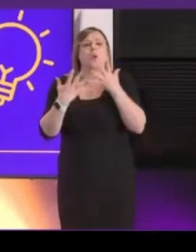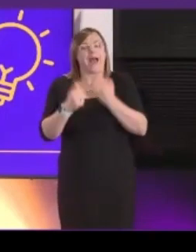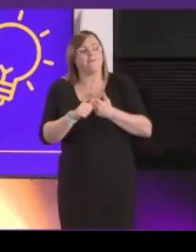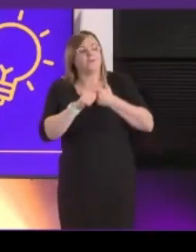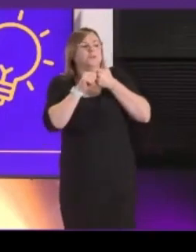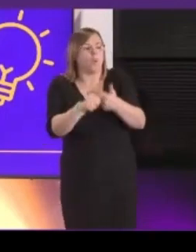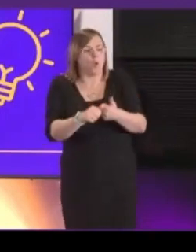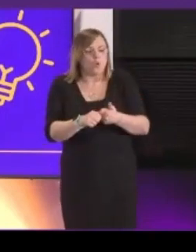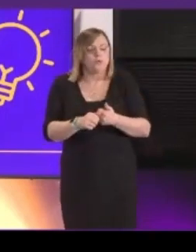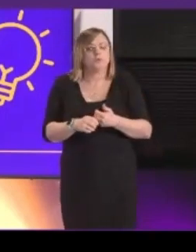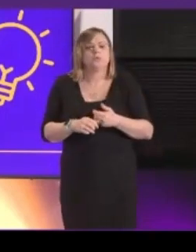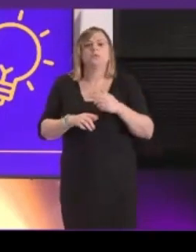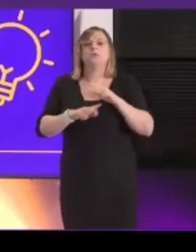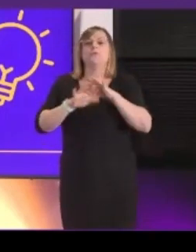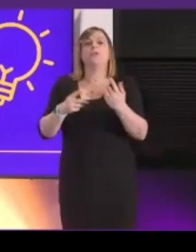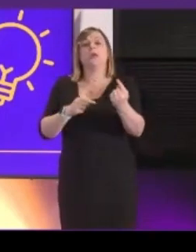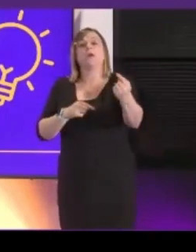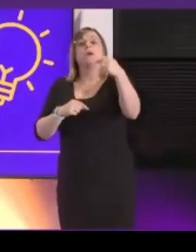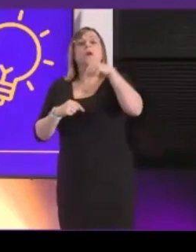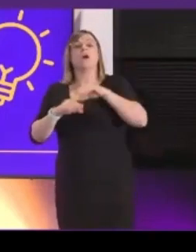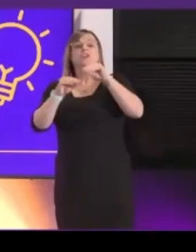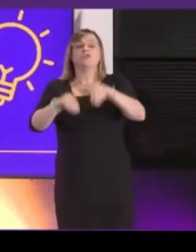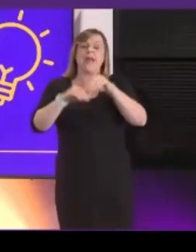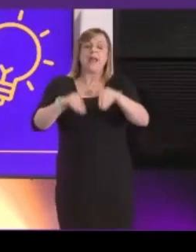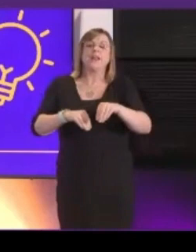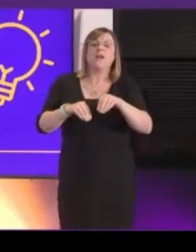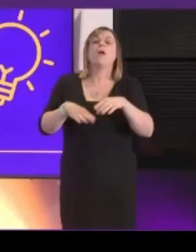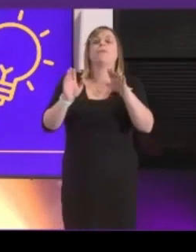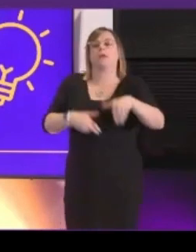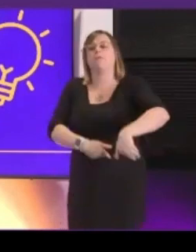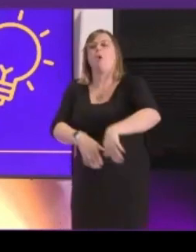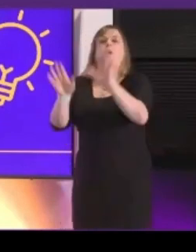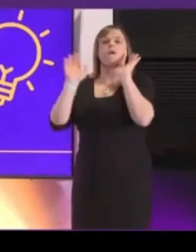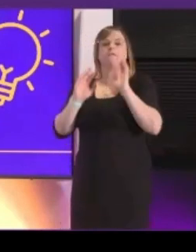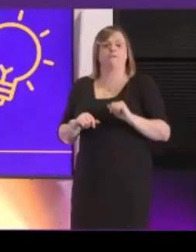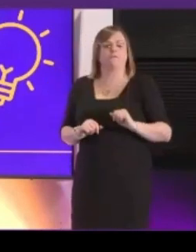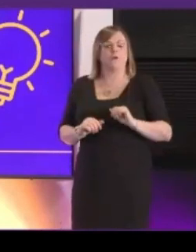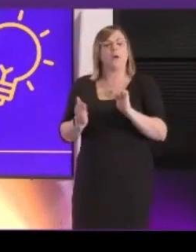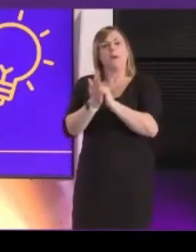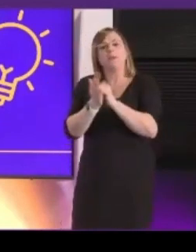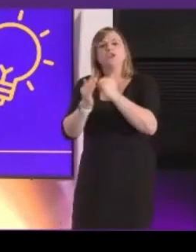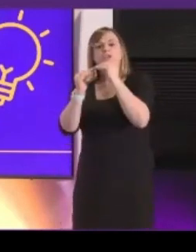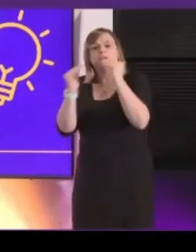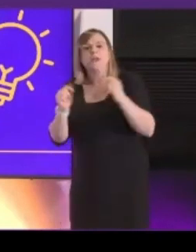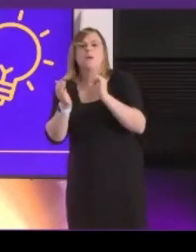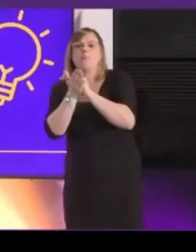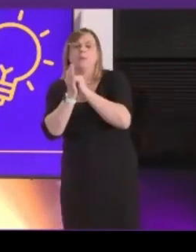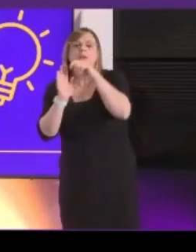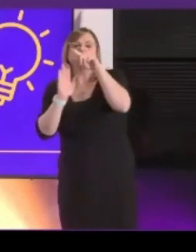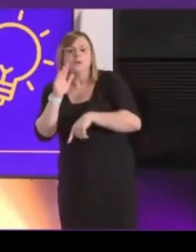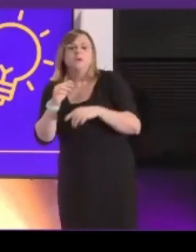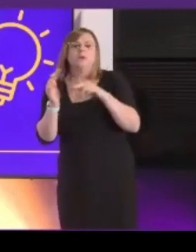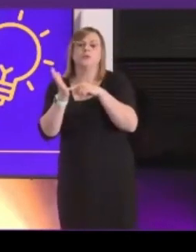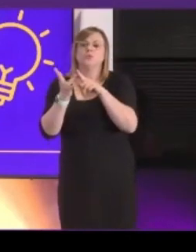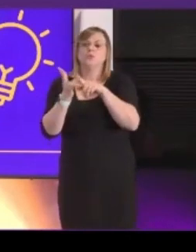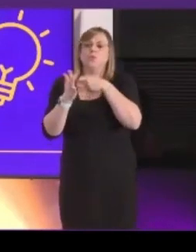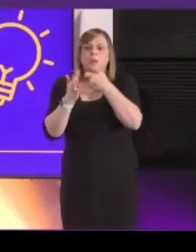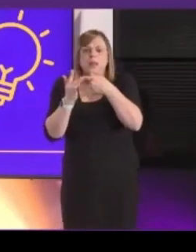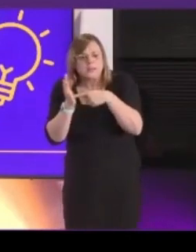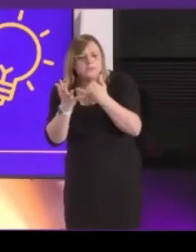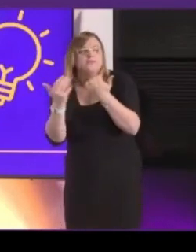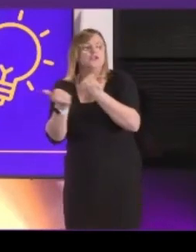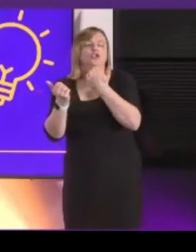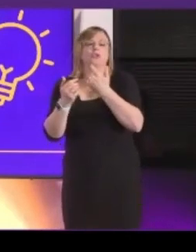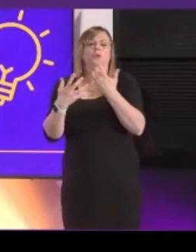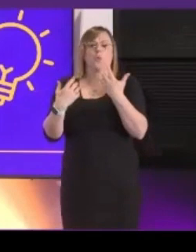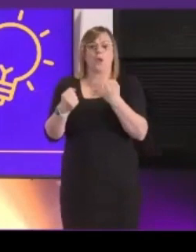didn't come, do some training, and exit left and go, look, you're now on your own. We publish a standard, we publish a policy, publish a toolkit. We have an open door policy. We had